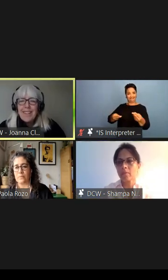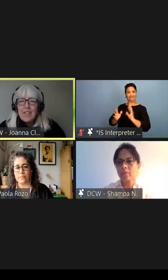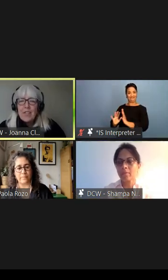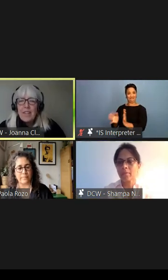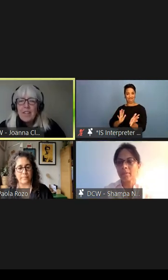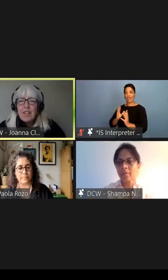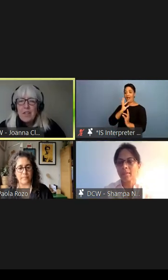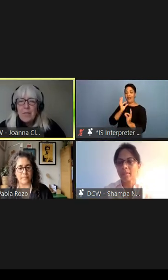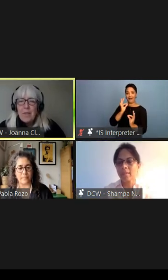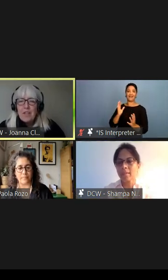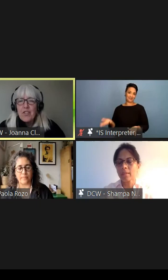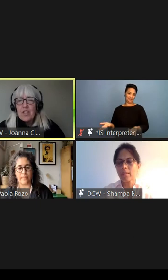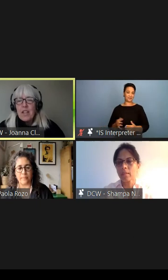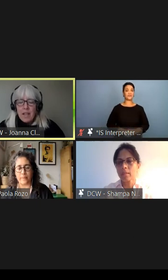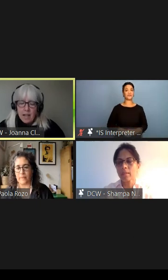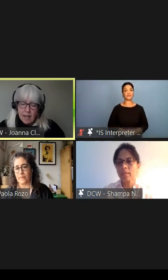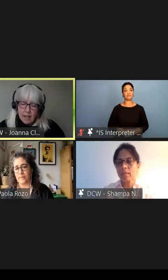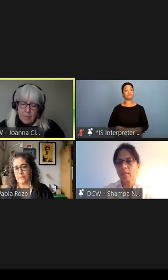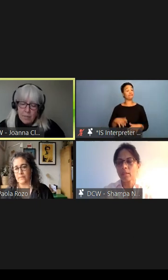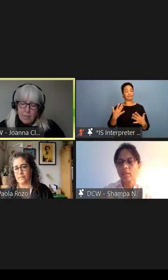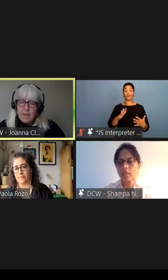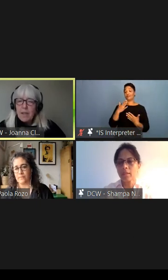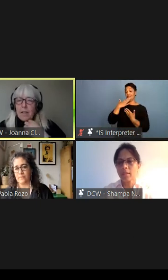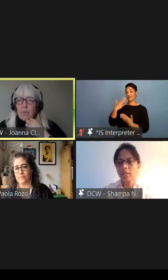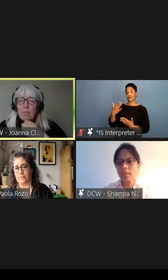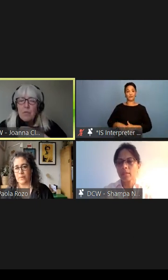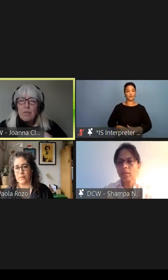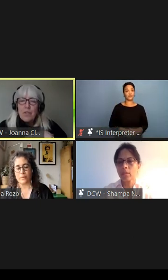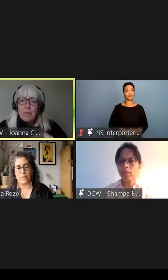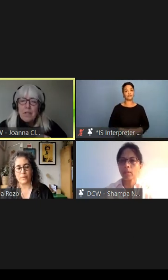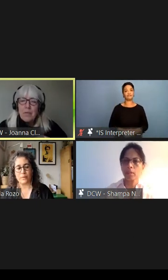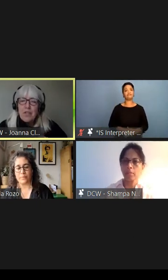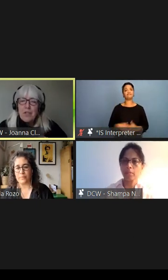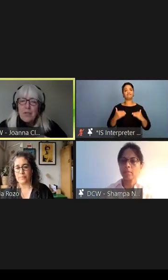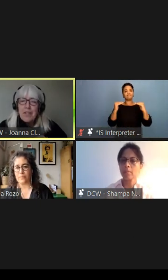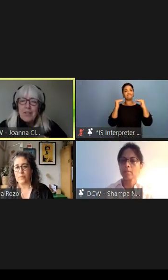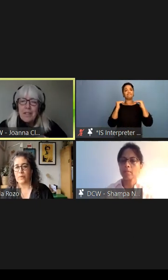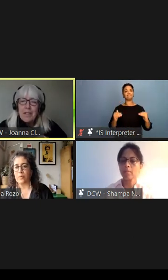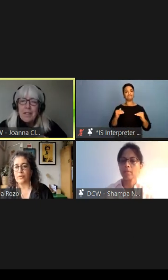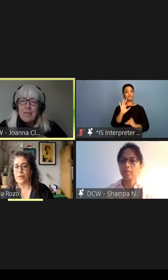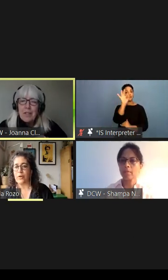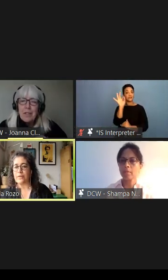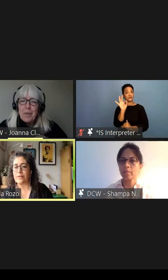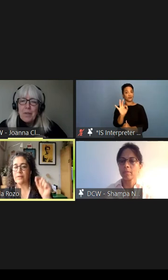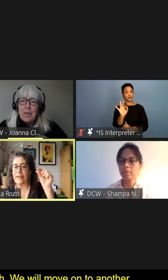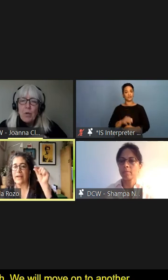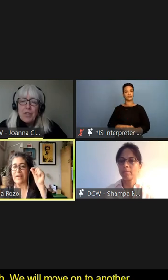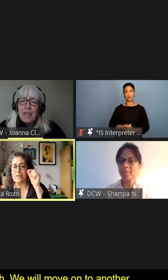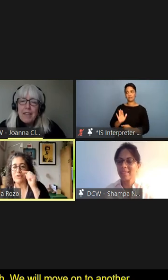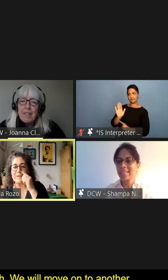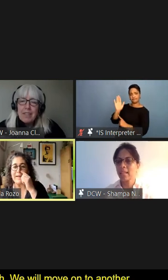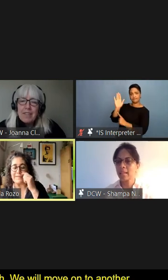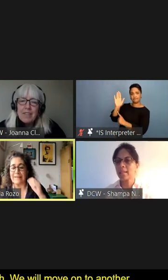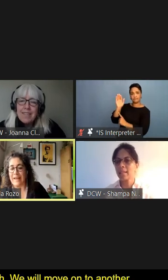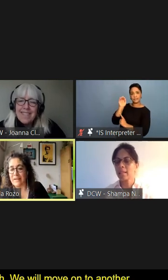Okay, that's great. Thank you very much. I think we'll move on to another question, which I think is definitely... Sorry. Oh, sorry,